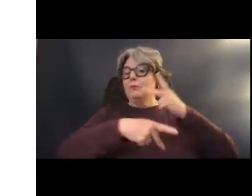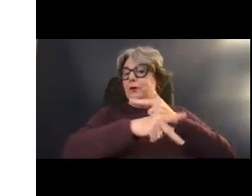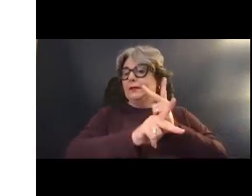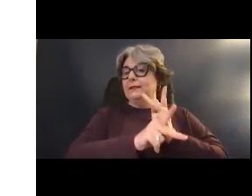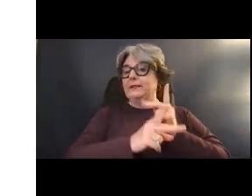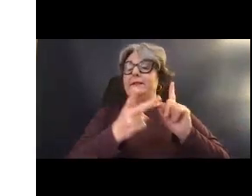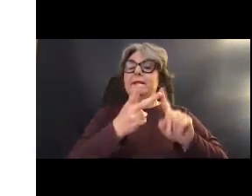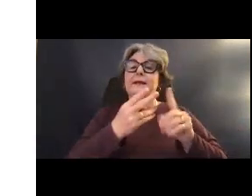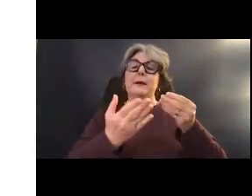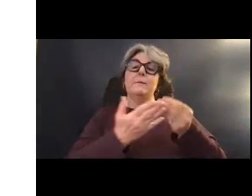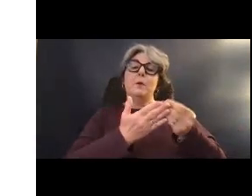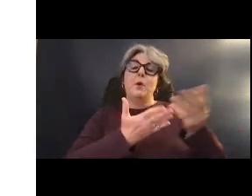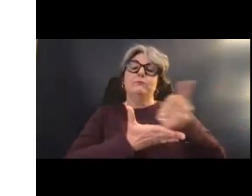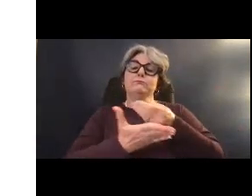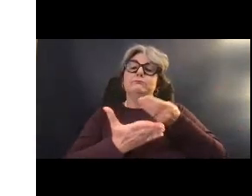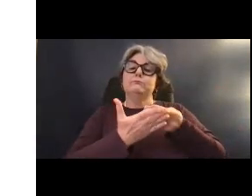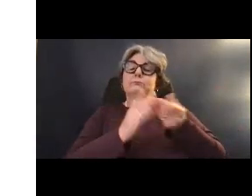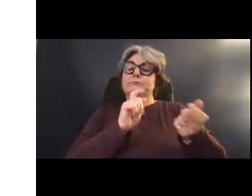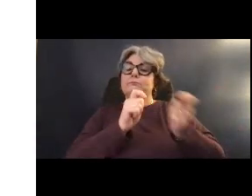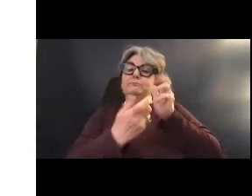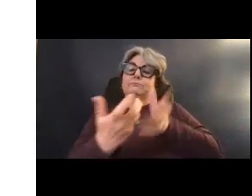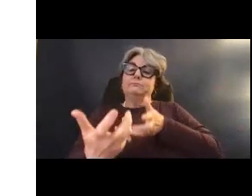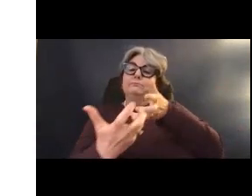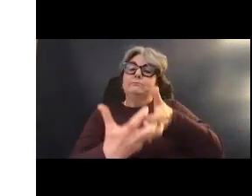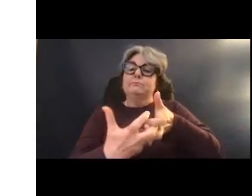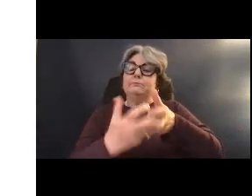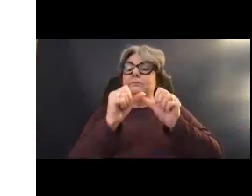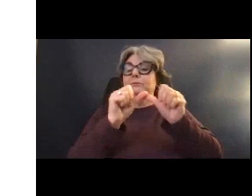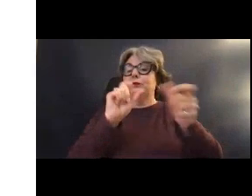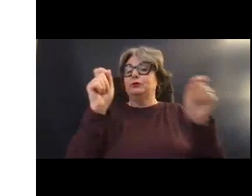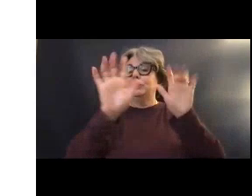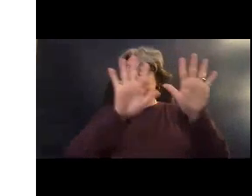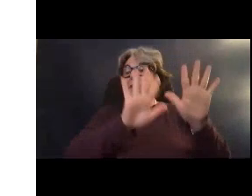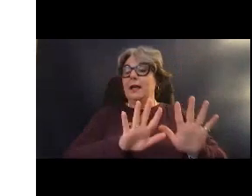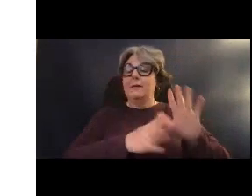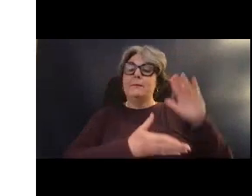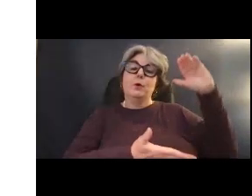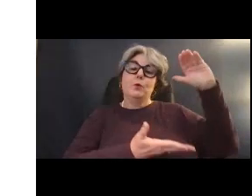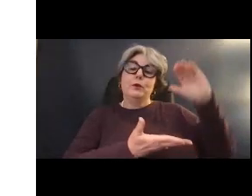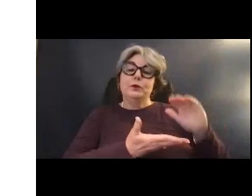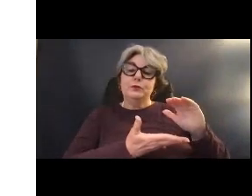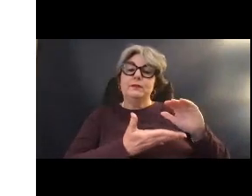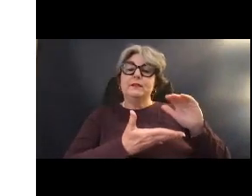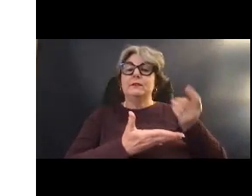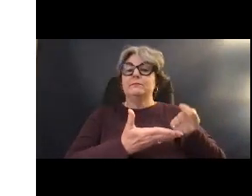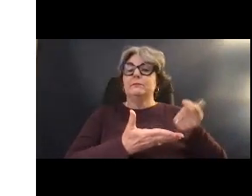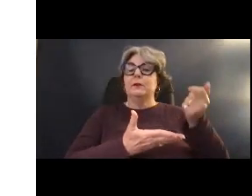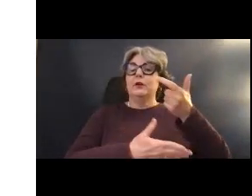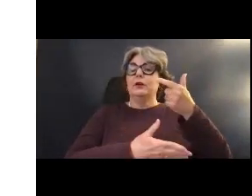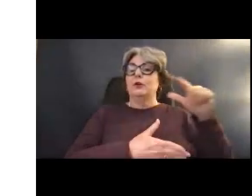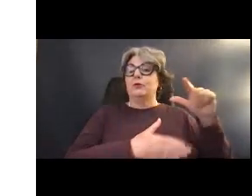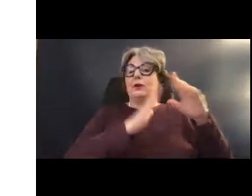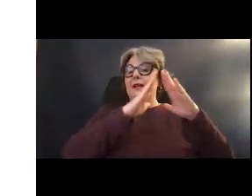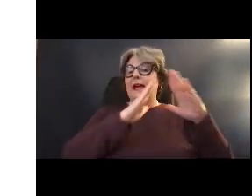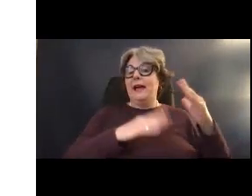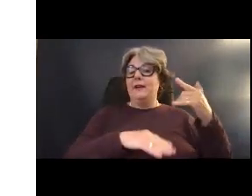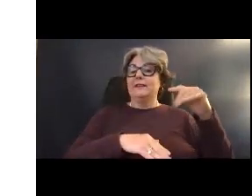and incomes while adapting and building resilience to climate change and/or reducing or removing greenhouse gas